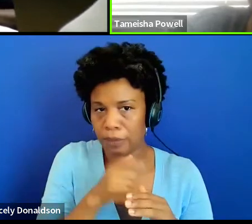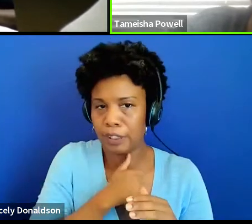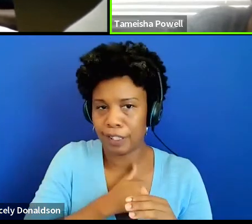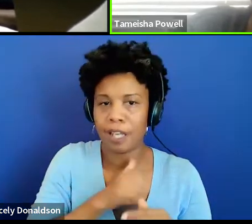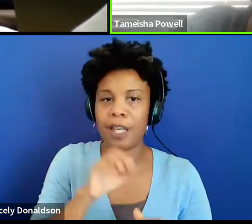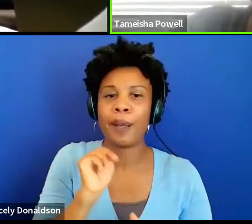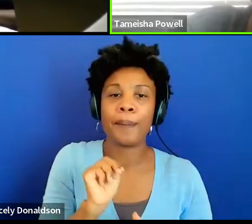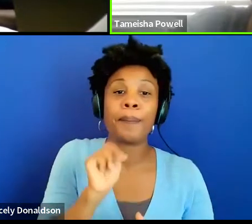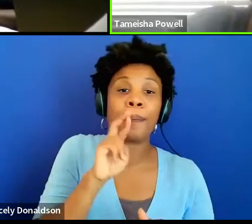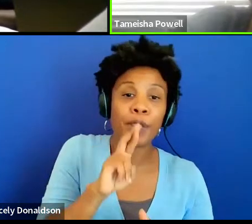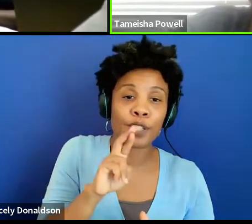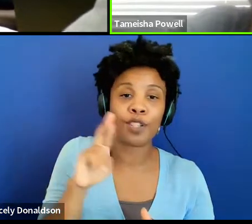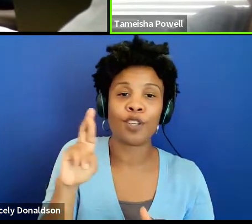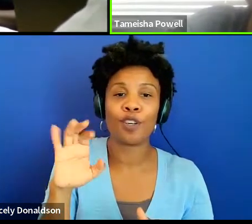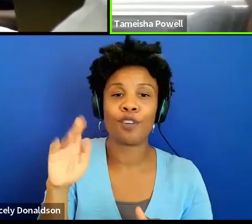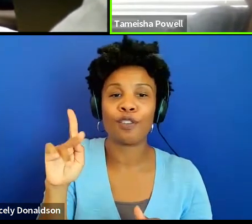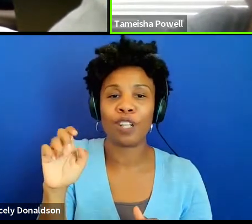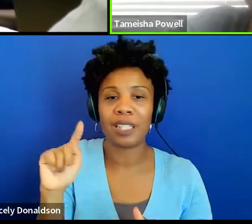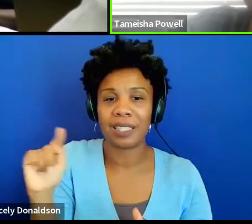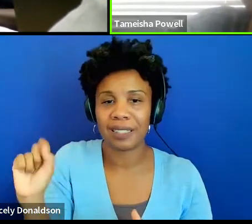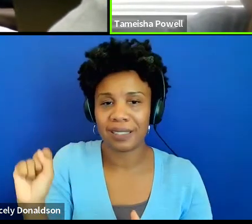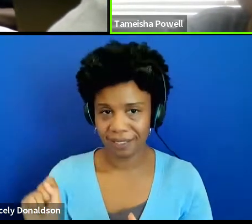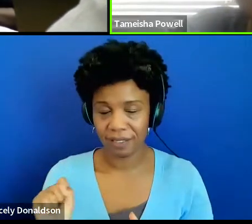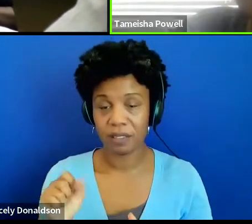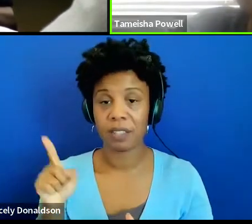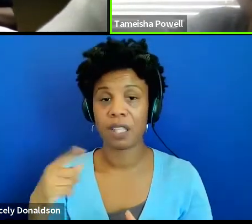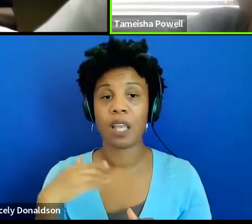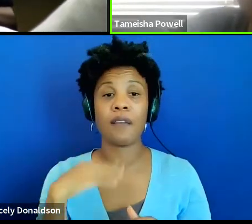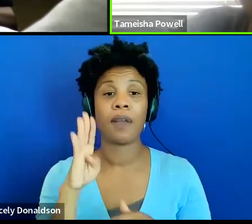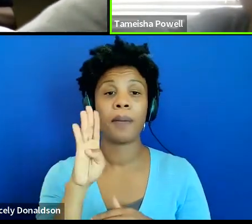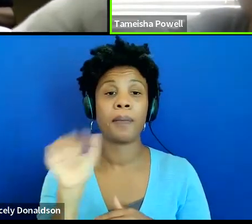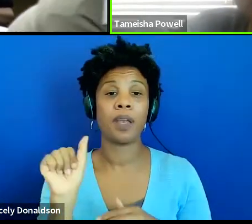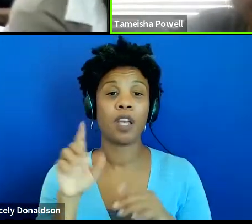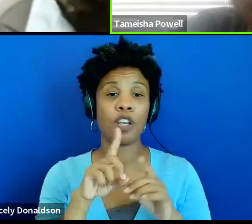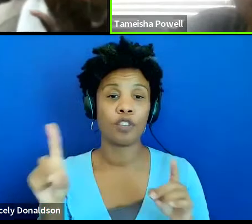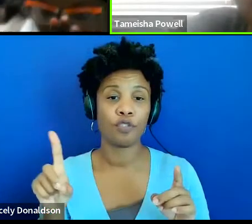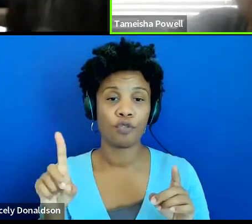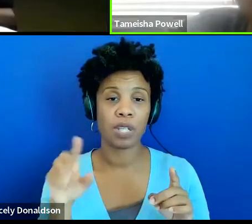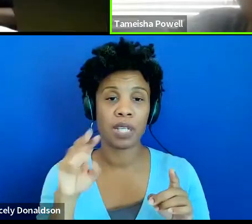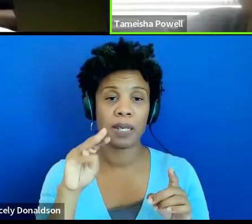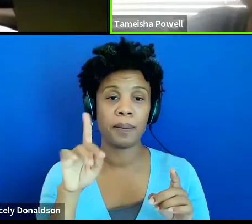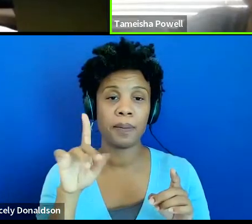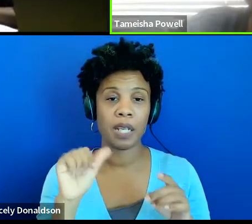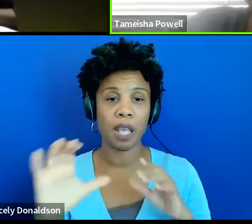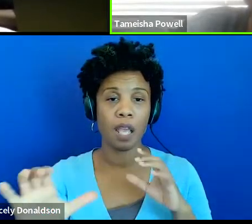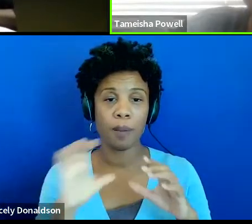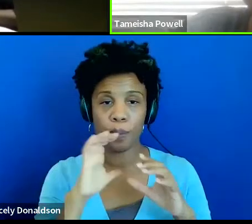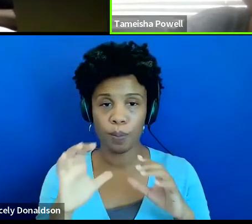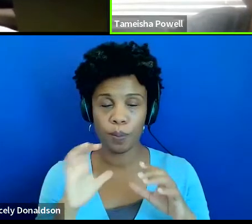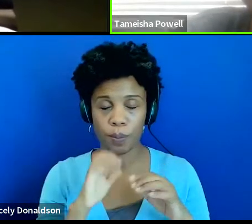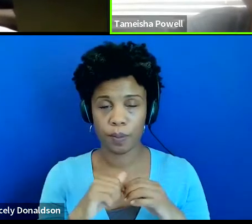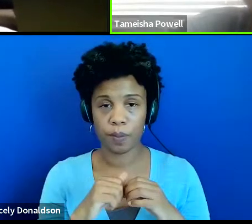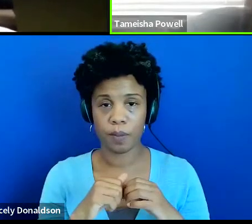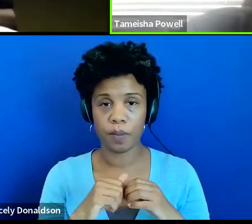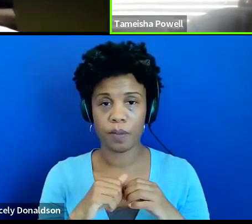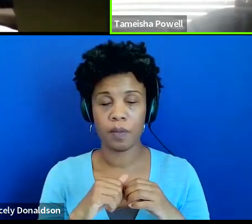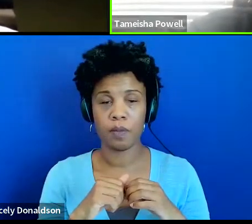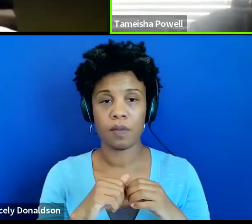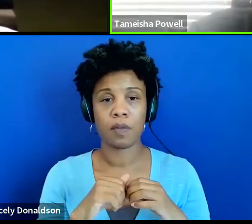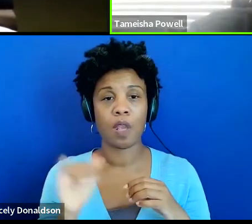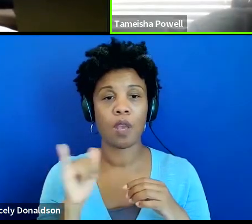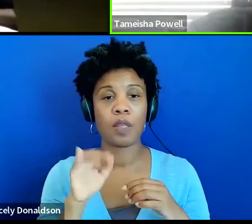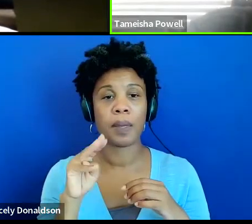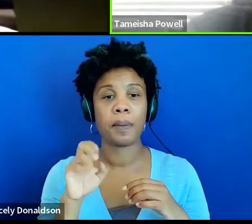of mine. Jason Ricketts is the holder of a bachelor's degree in media and communications and a minor in